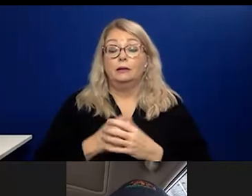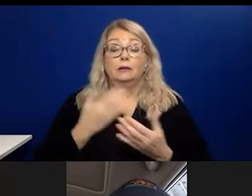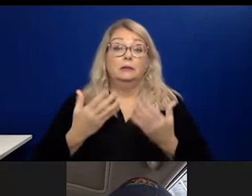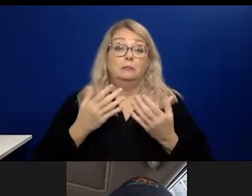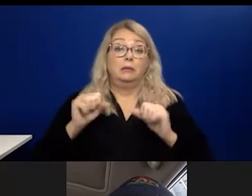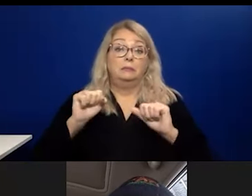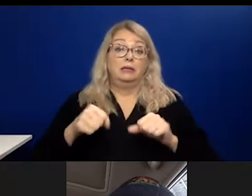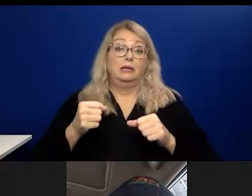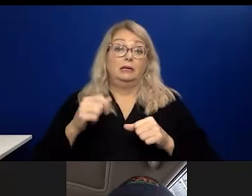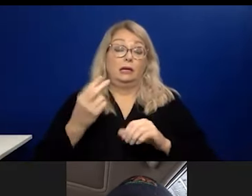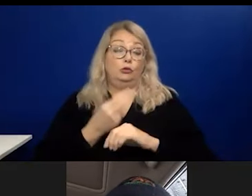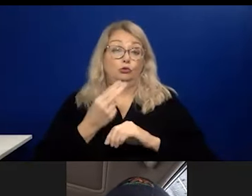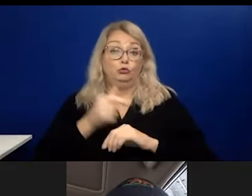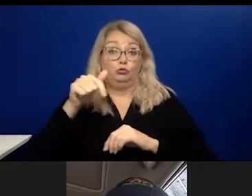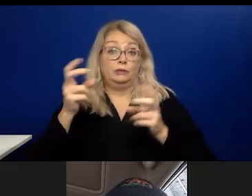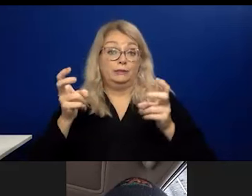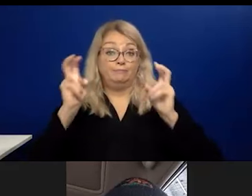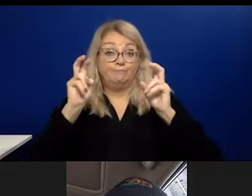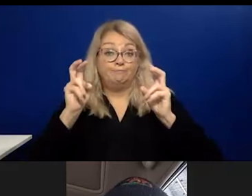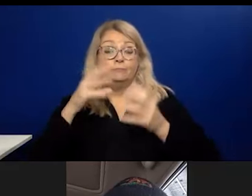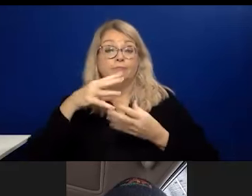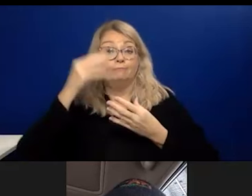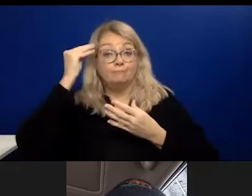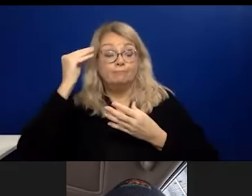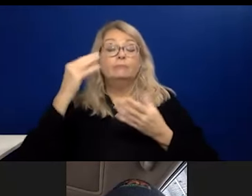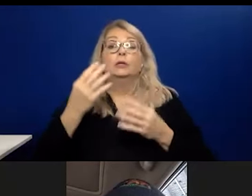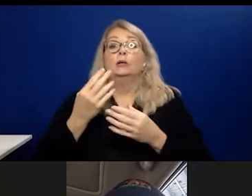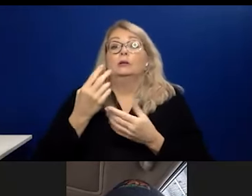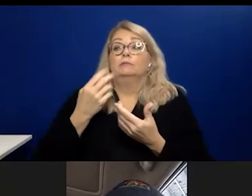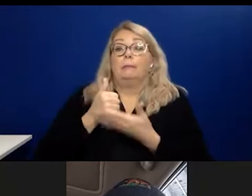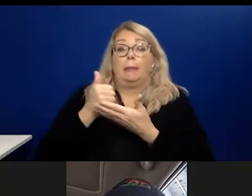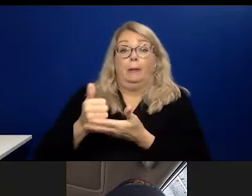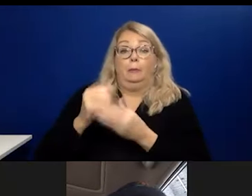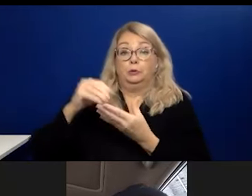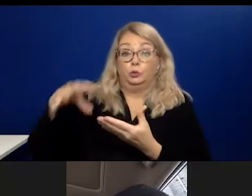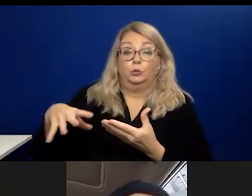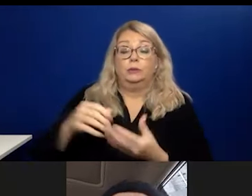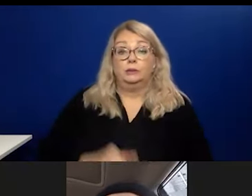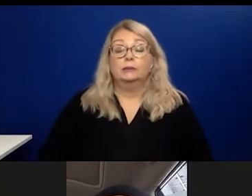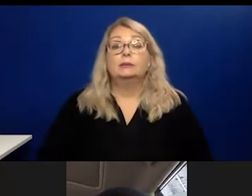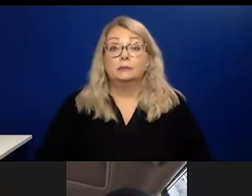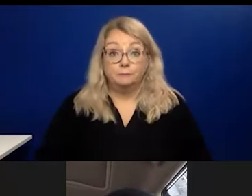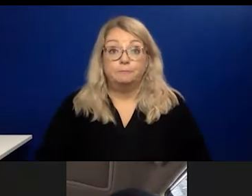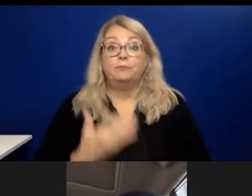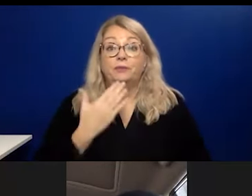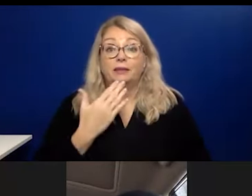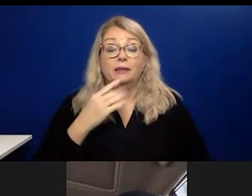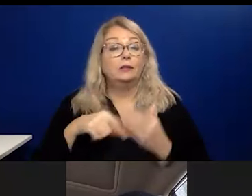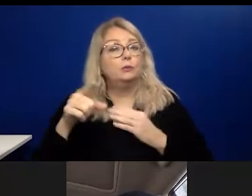students. So that's what I think I should learn something from here. That's why awesome. I'm here. Thank you. Thank you. What do you